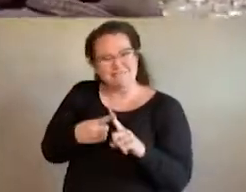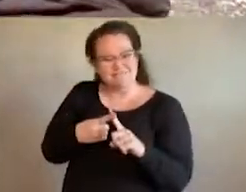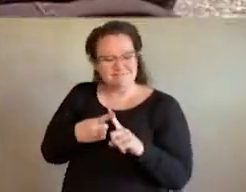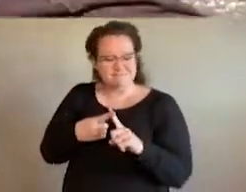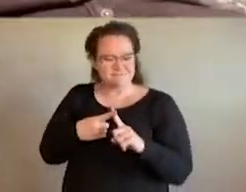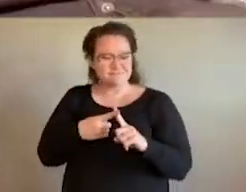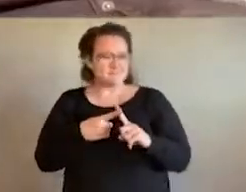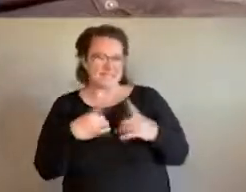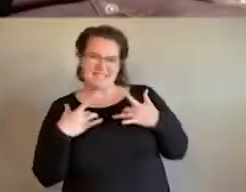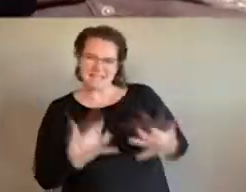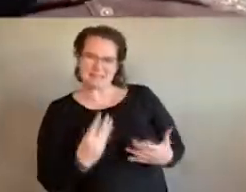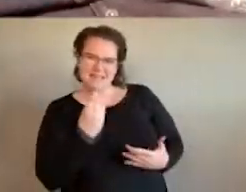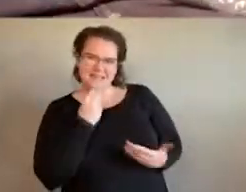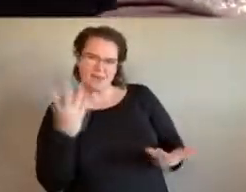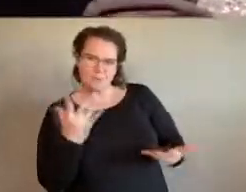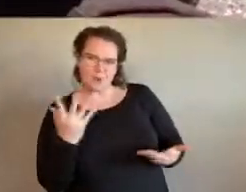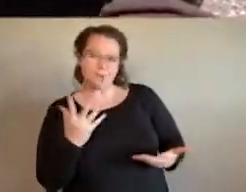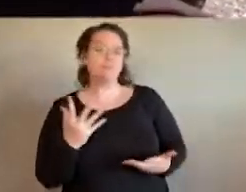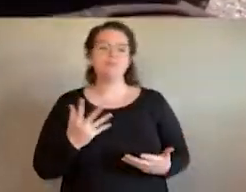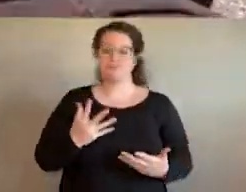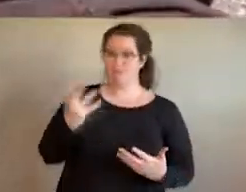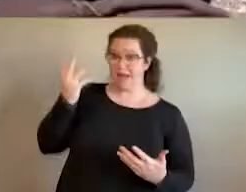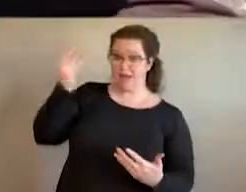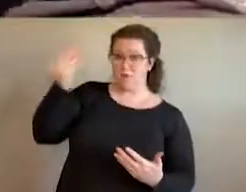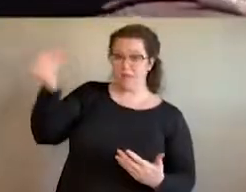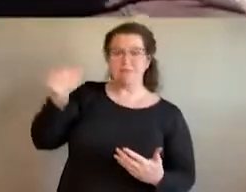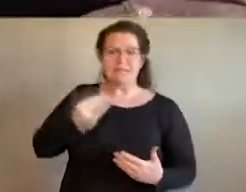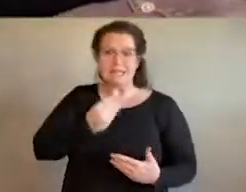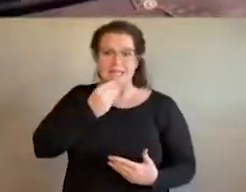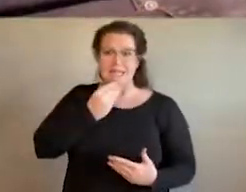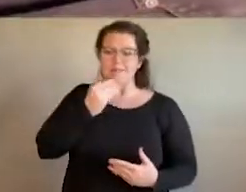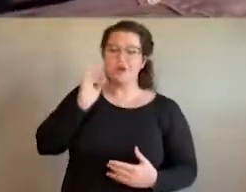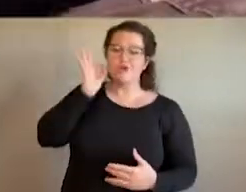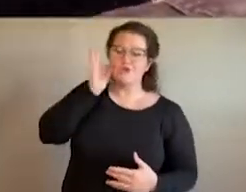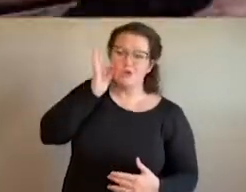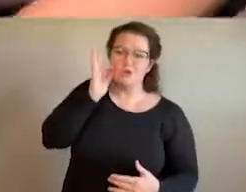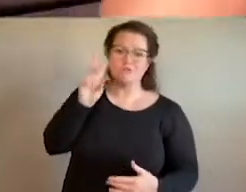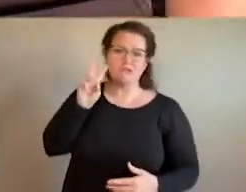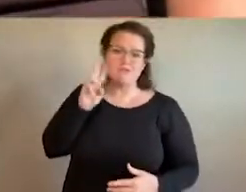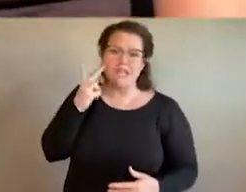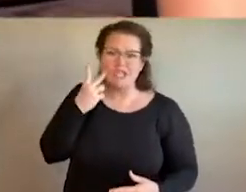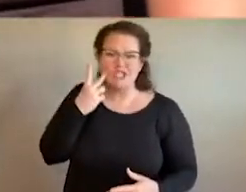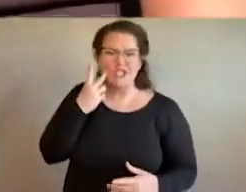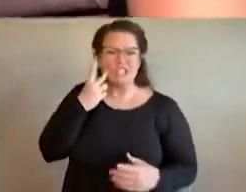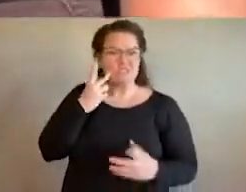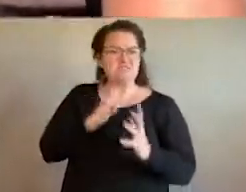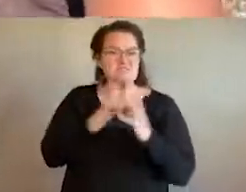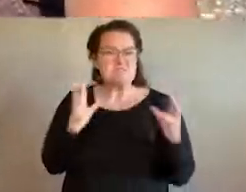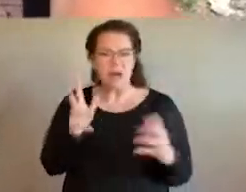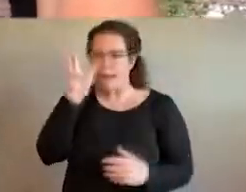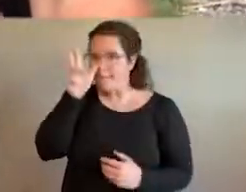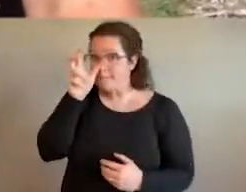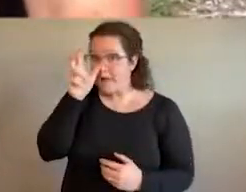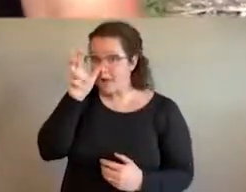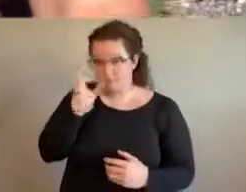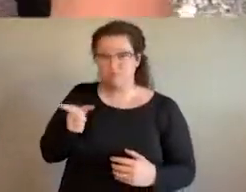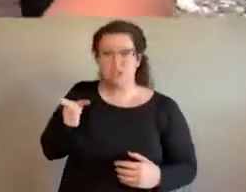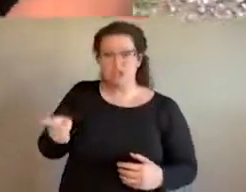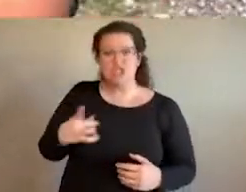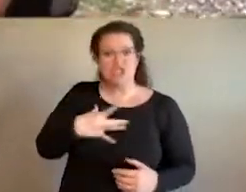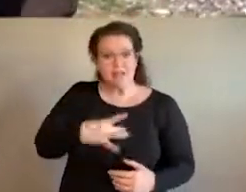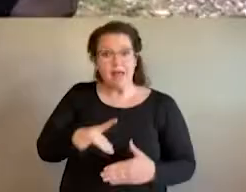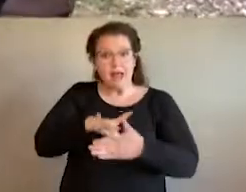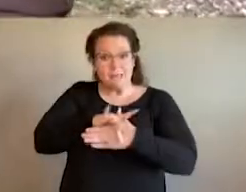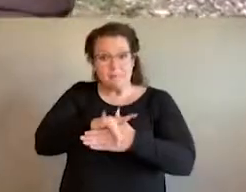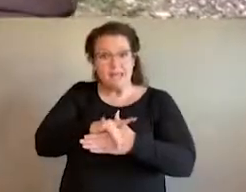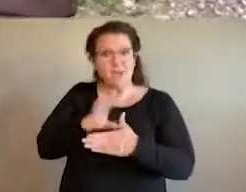What would she normally eat? So in the wild, they'll eat fruits, veggies, stuff like that, but they'll eat a lot of bugs. She also does like to eat